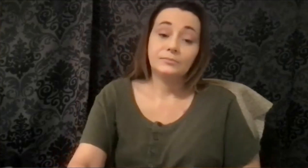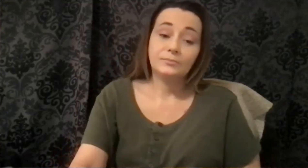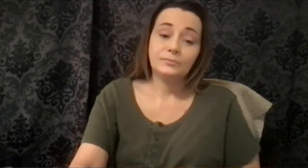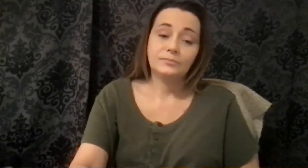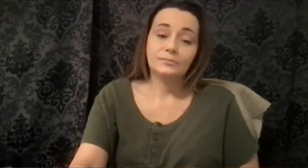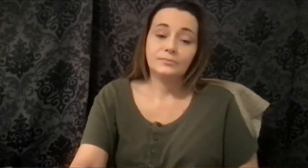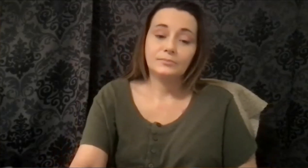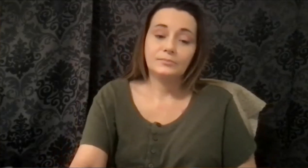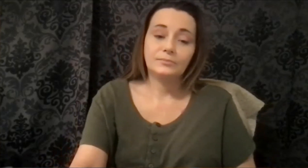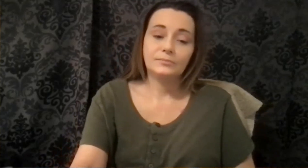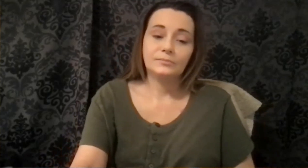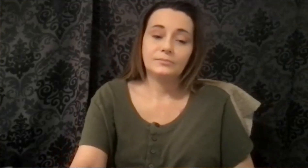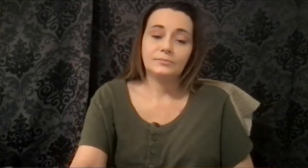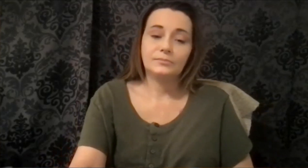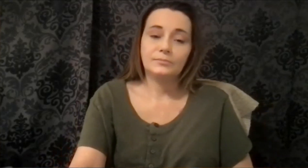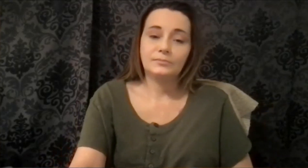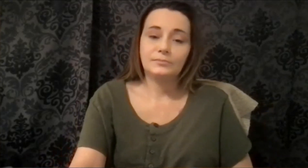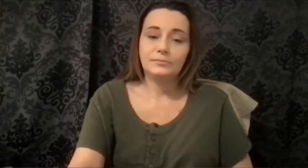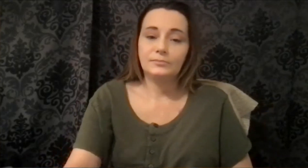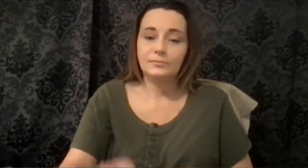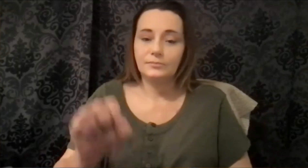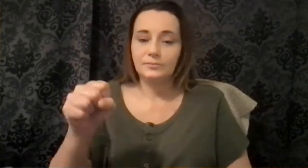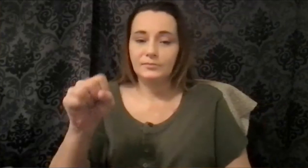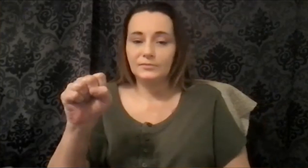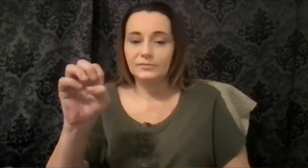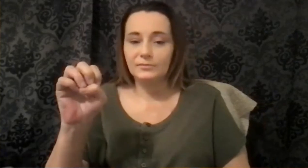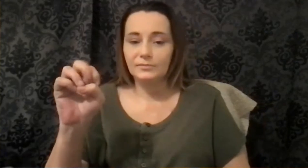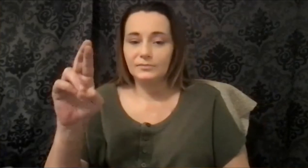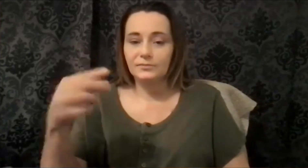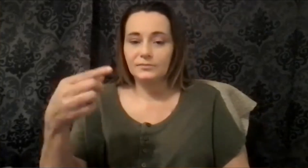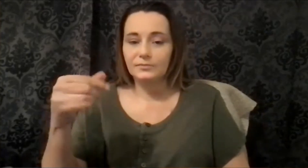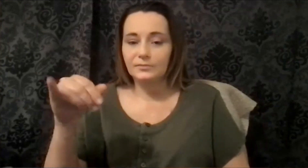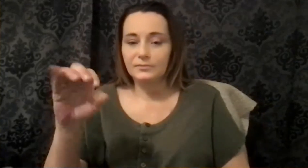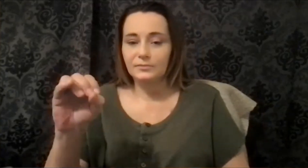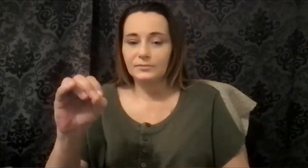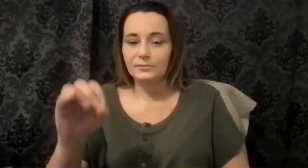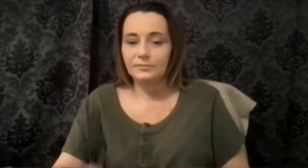Okay, Sergio, let me see if I can get you on here.